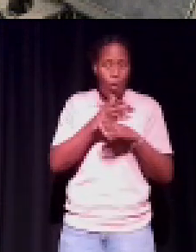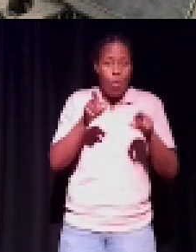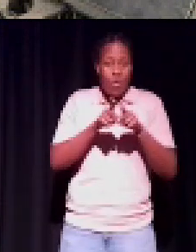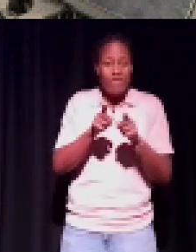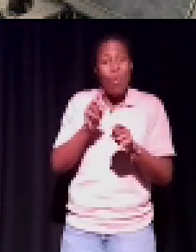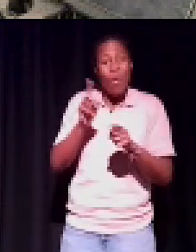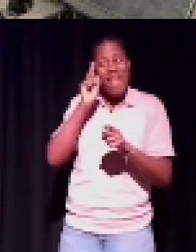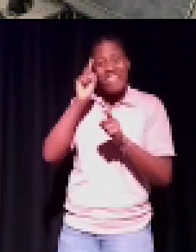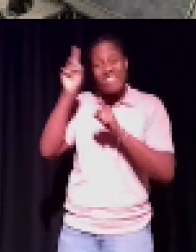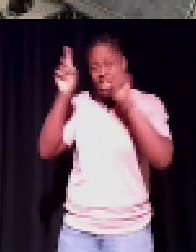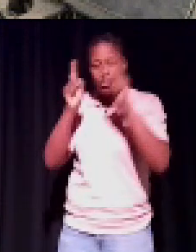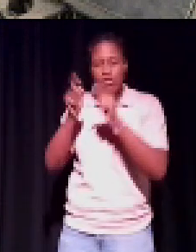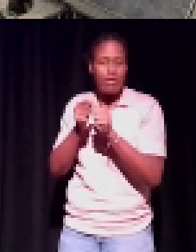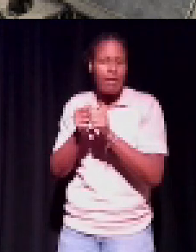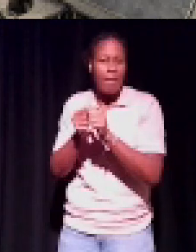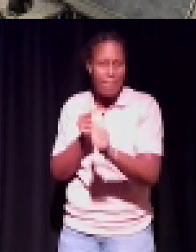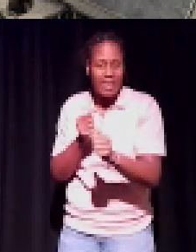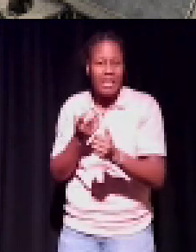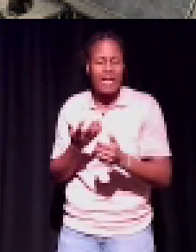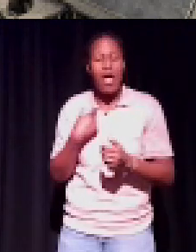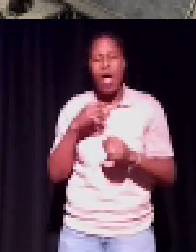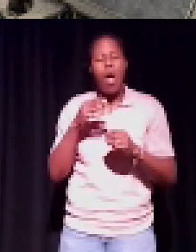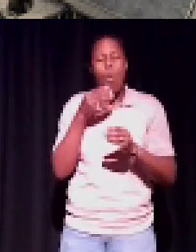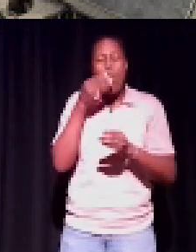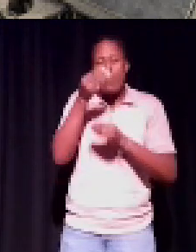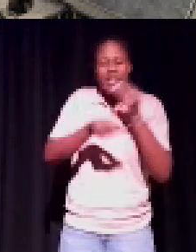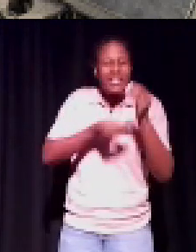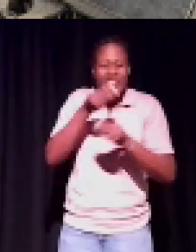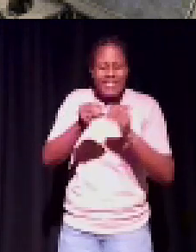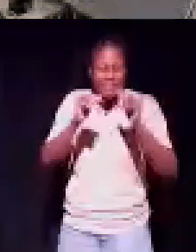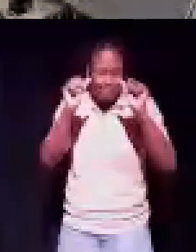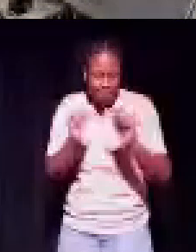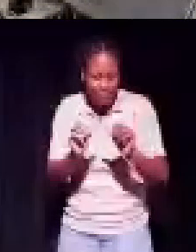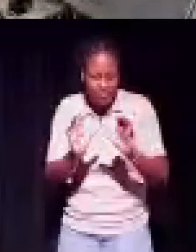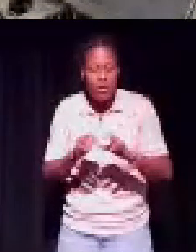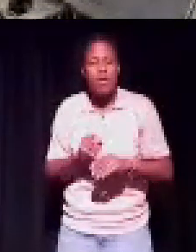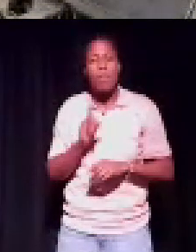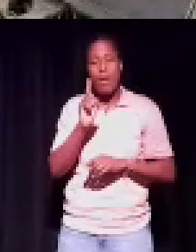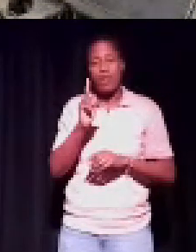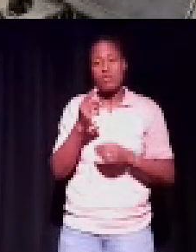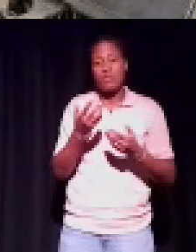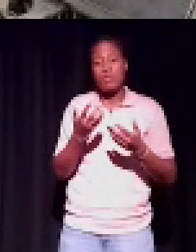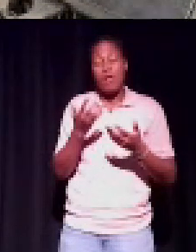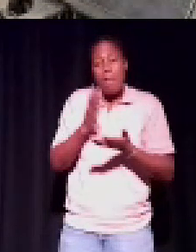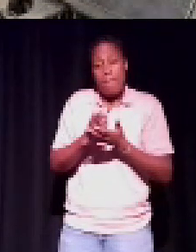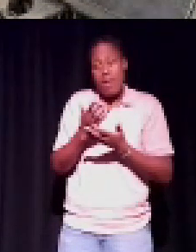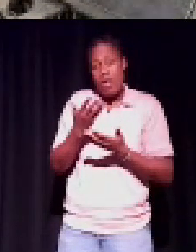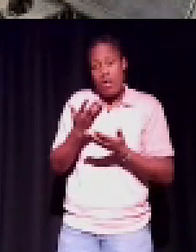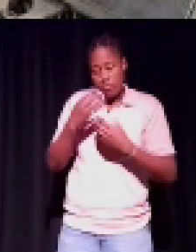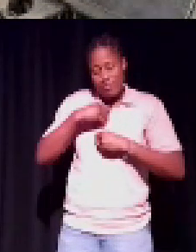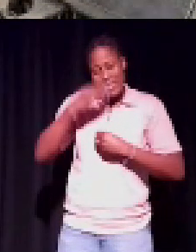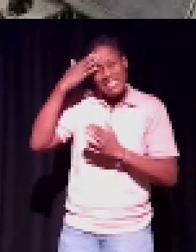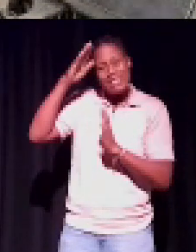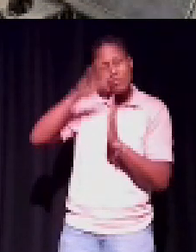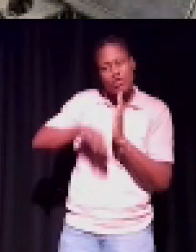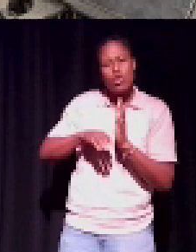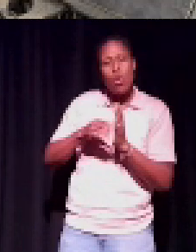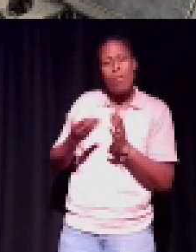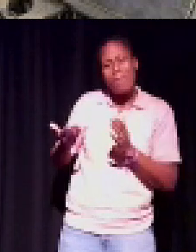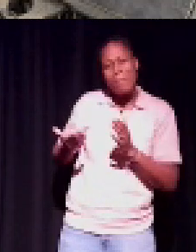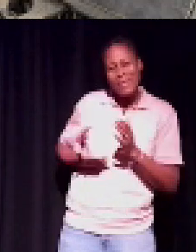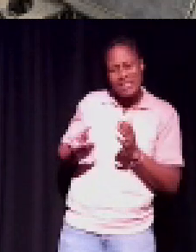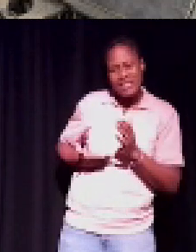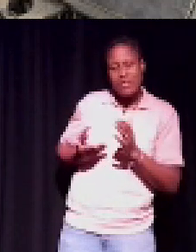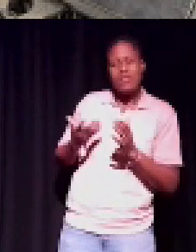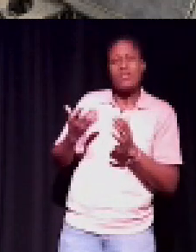is something I won't go into too much detail, but it means that I have experience of the commercial practice of creating things.